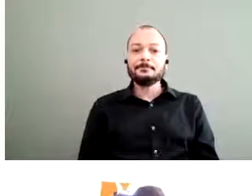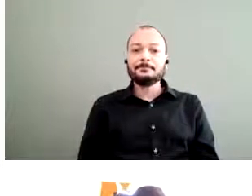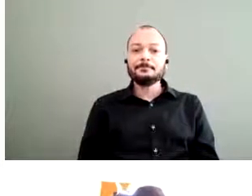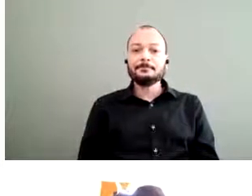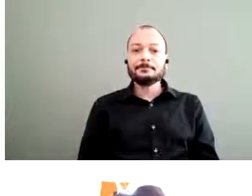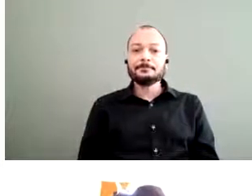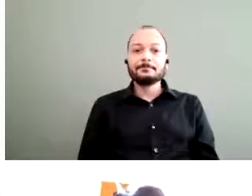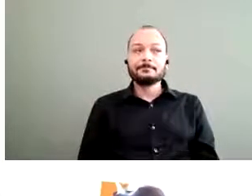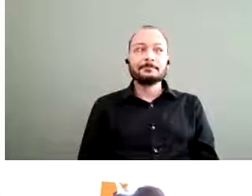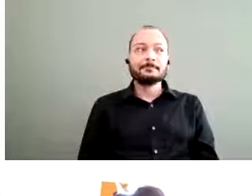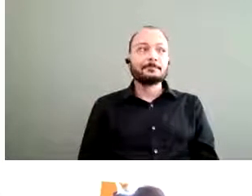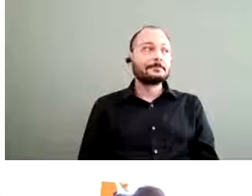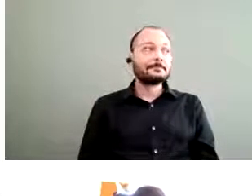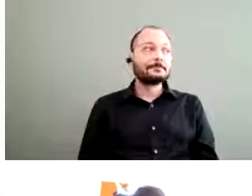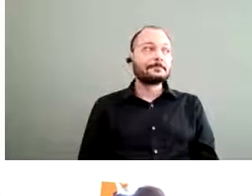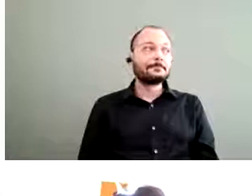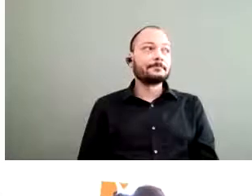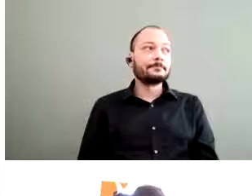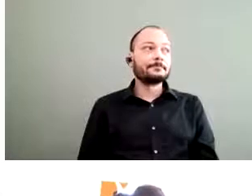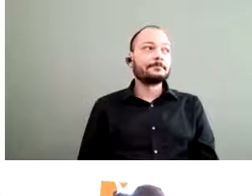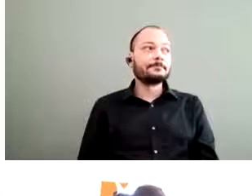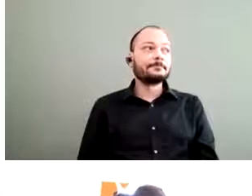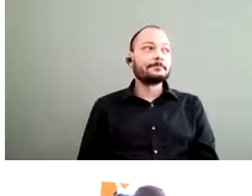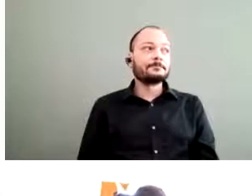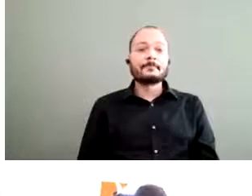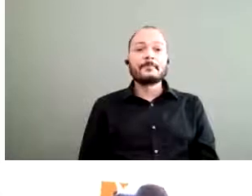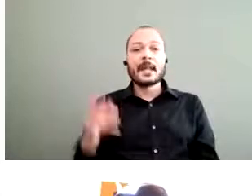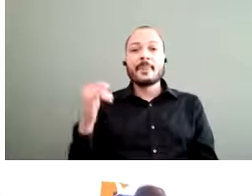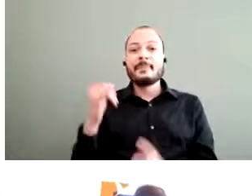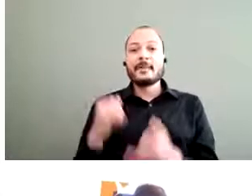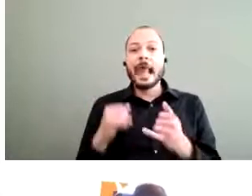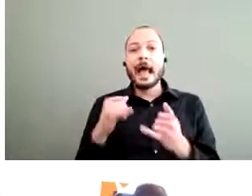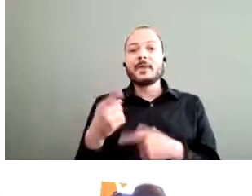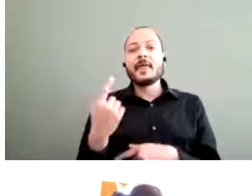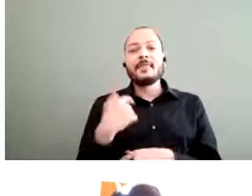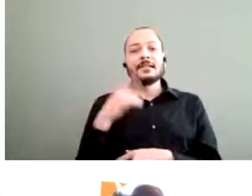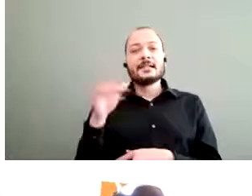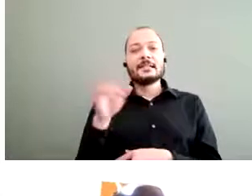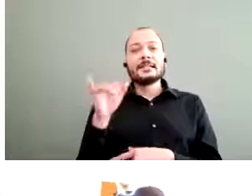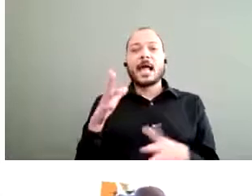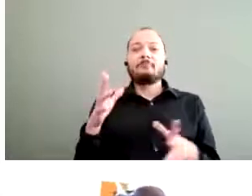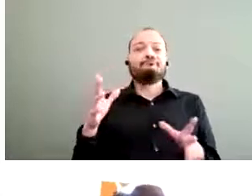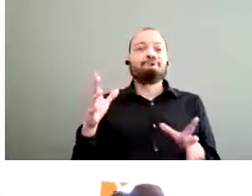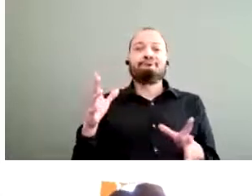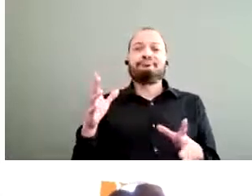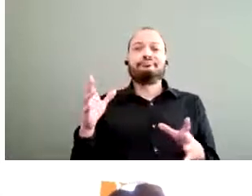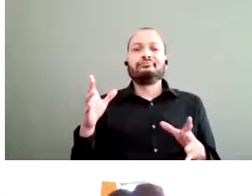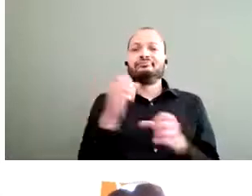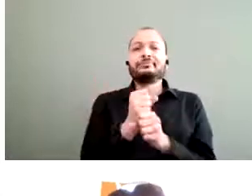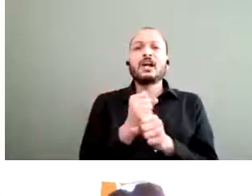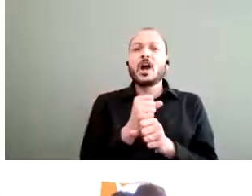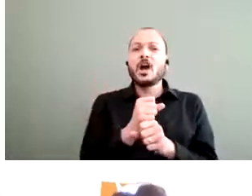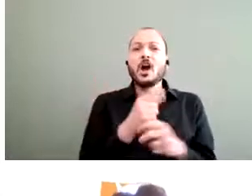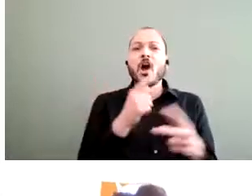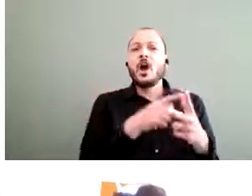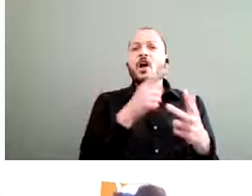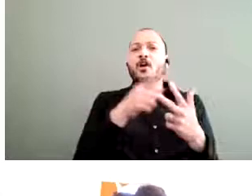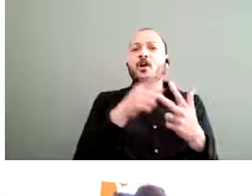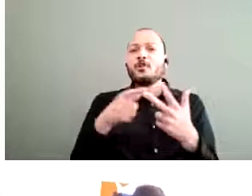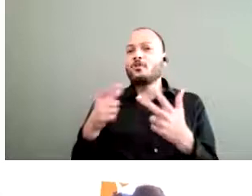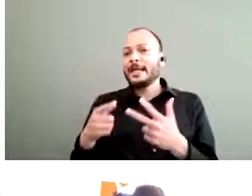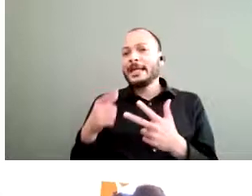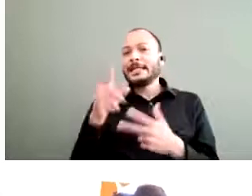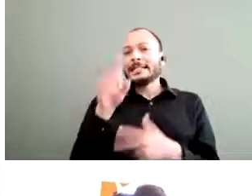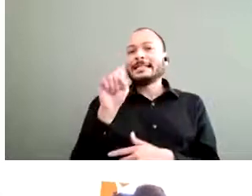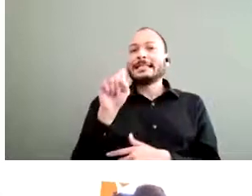And then the last slide, this is just kind of like a roundup of all three stimulus payments. As you